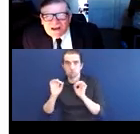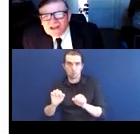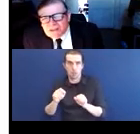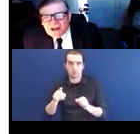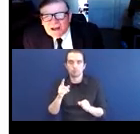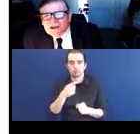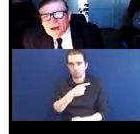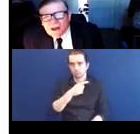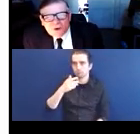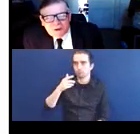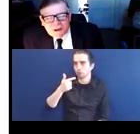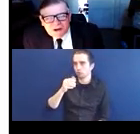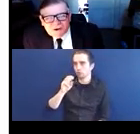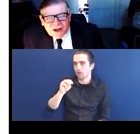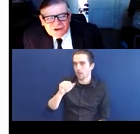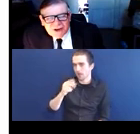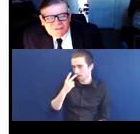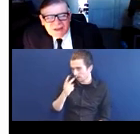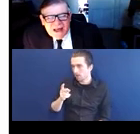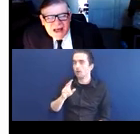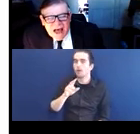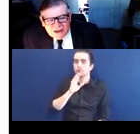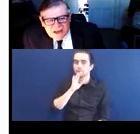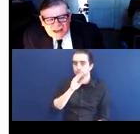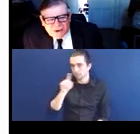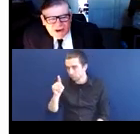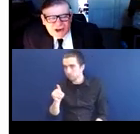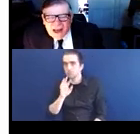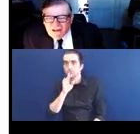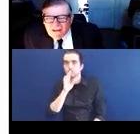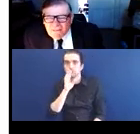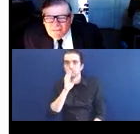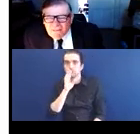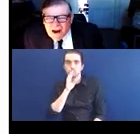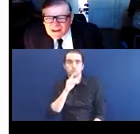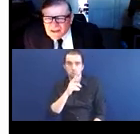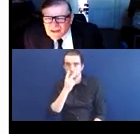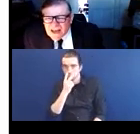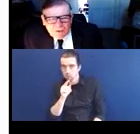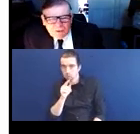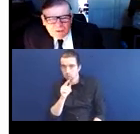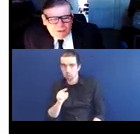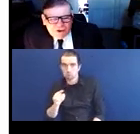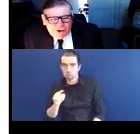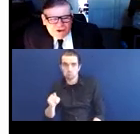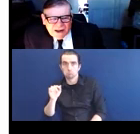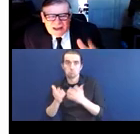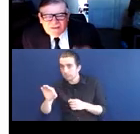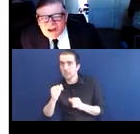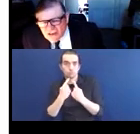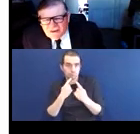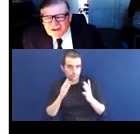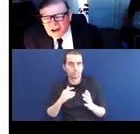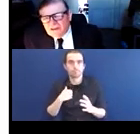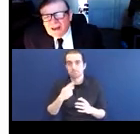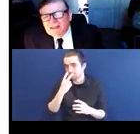live similar to other poor people in your country? And the second question, how are the barriers for disabled people struggling to live different